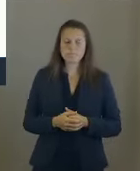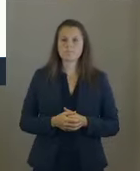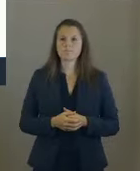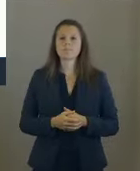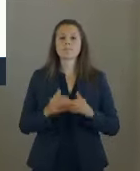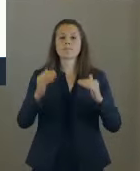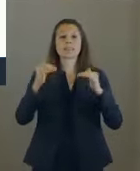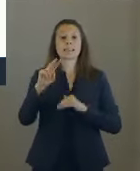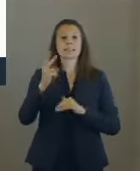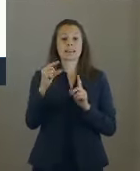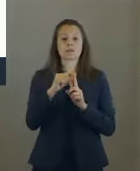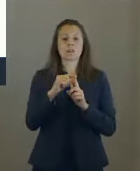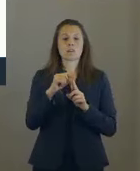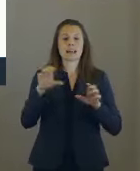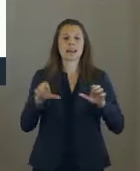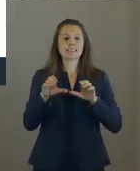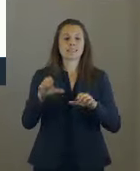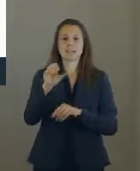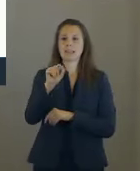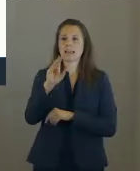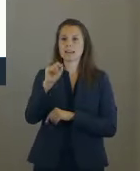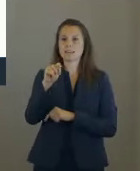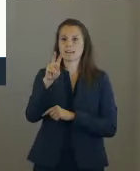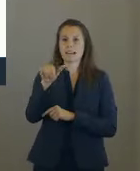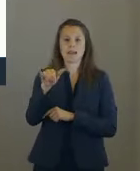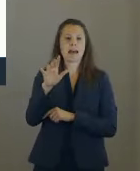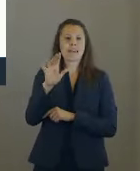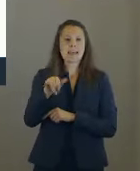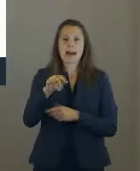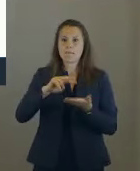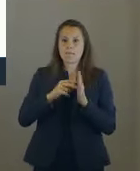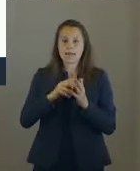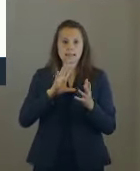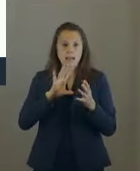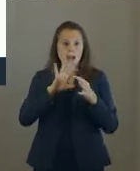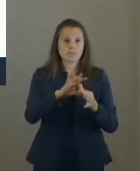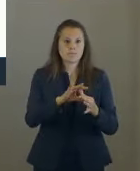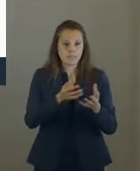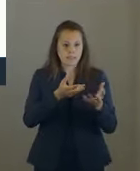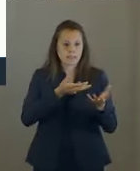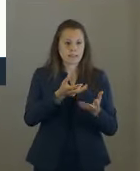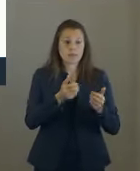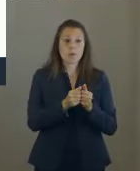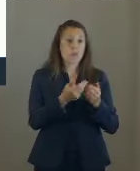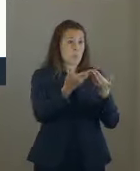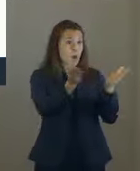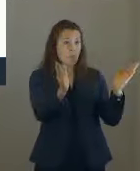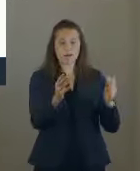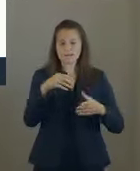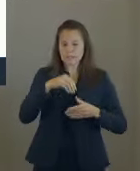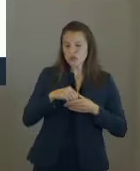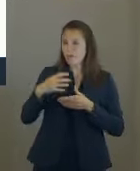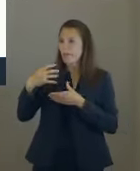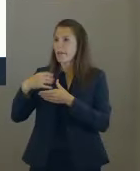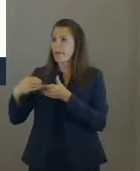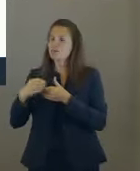The second term I want you to understand is activity. An activity is a point of engagement that's with the public, internally, externally, any